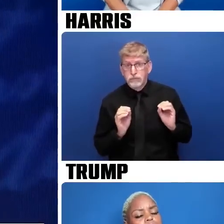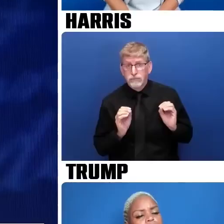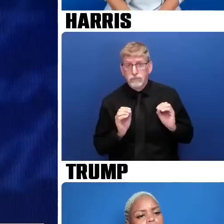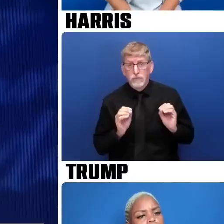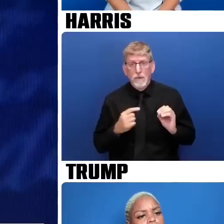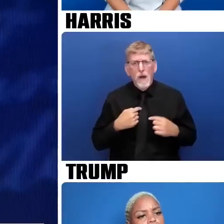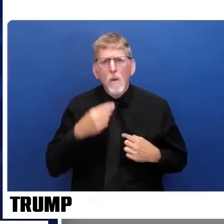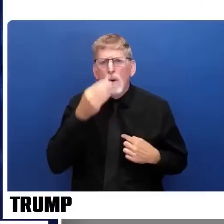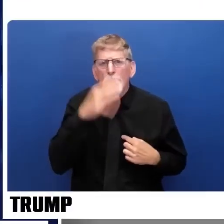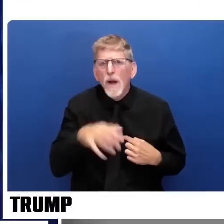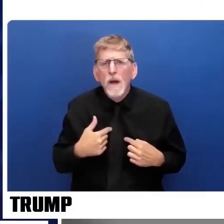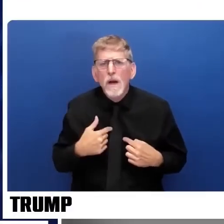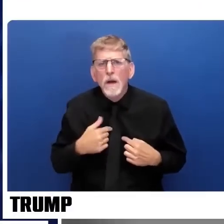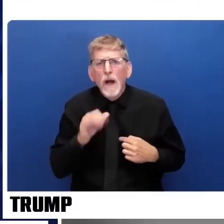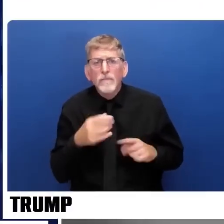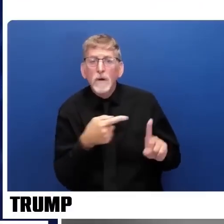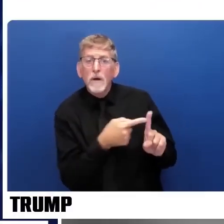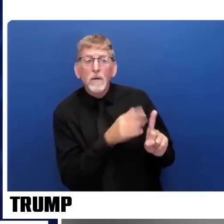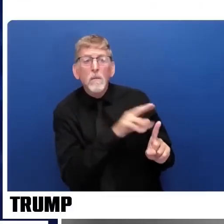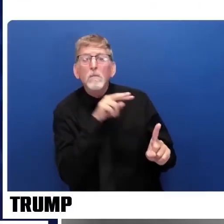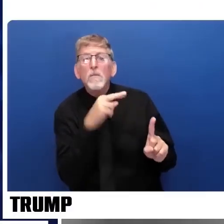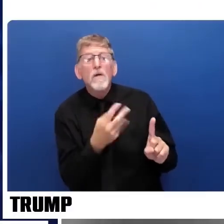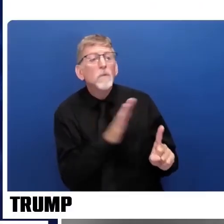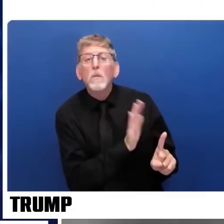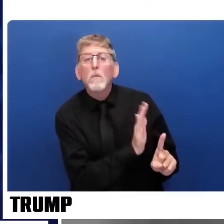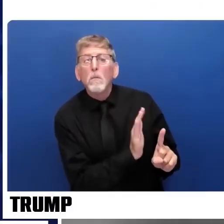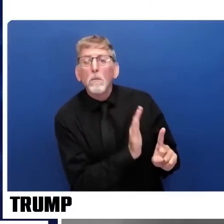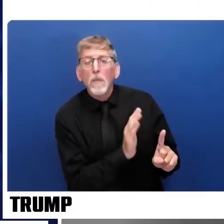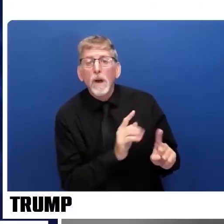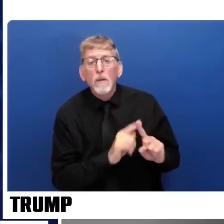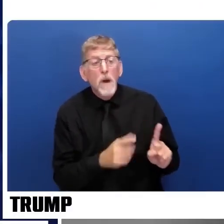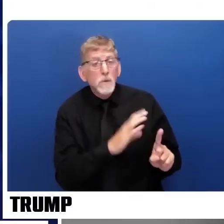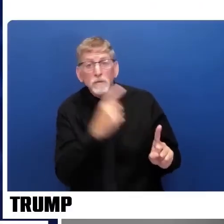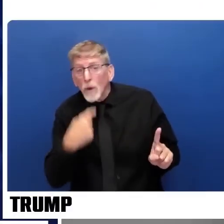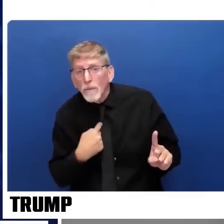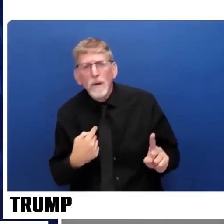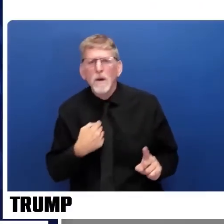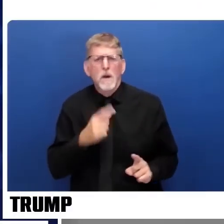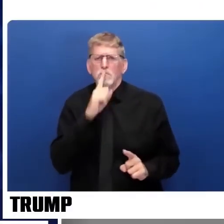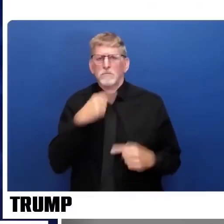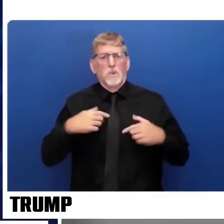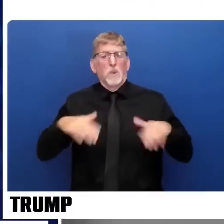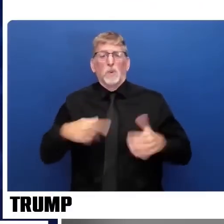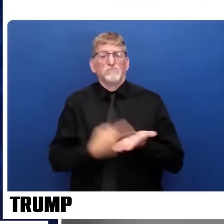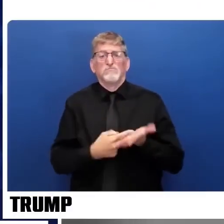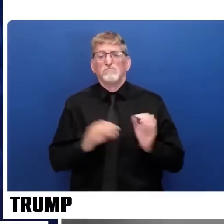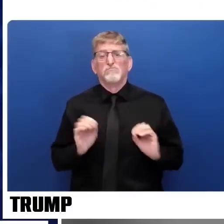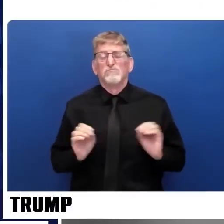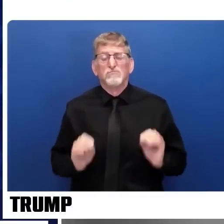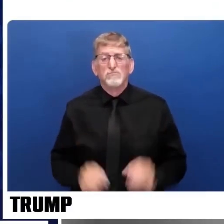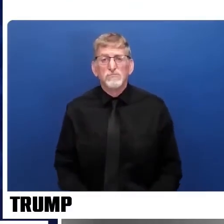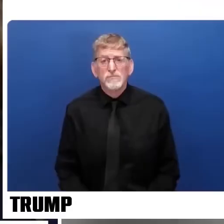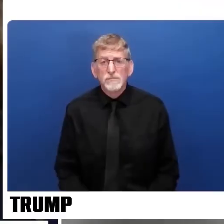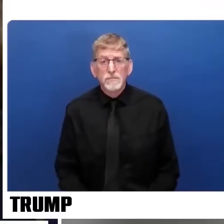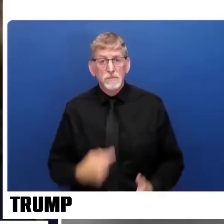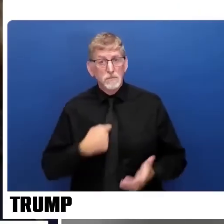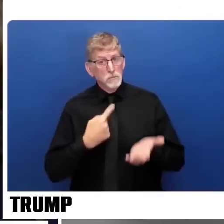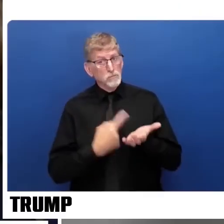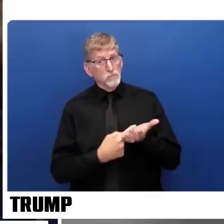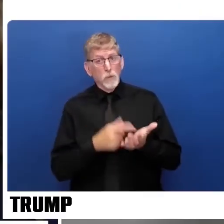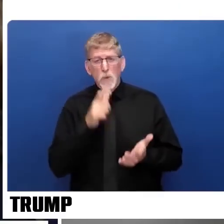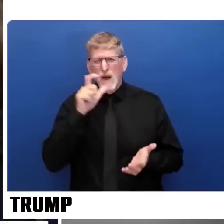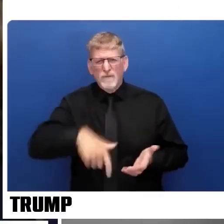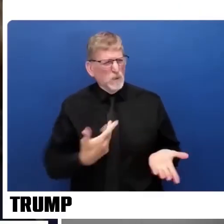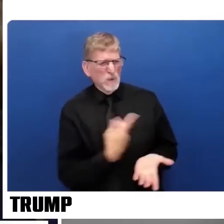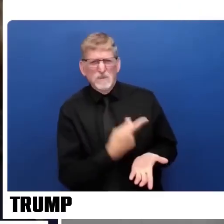a certain view, but I think he was speaking for me, but I really didn't. Look, we don't have to discuss it because she'd never be able to get